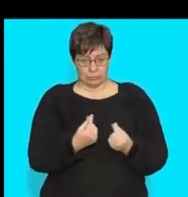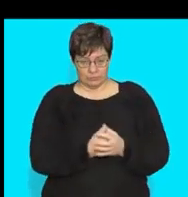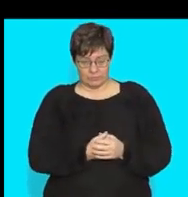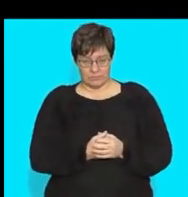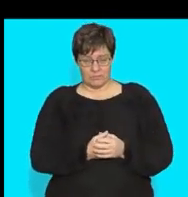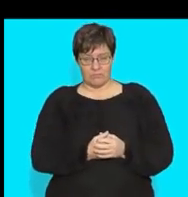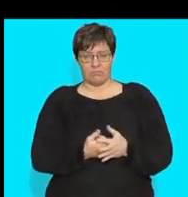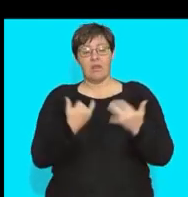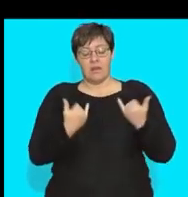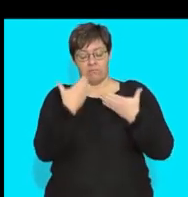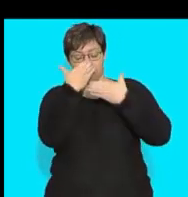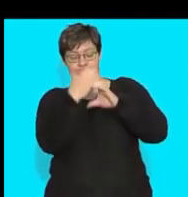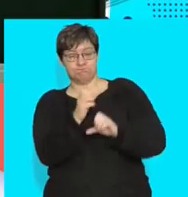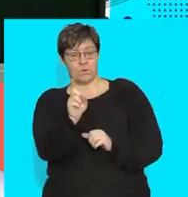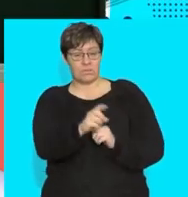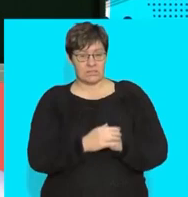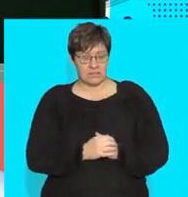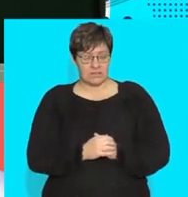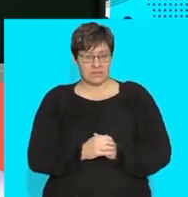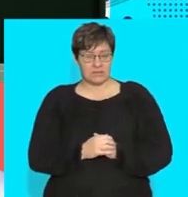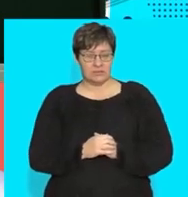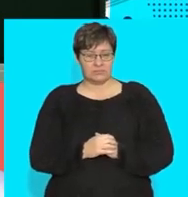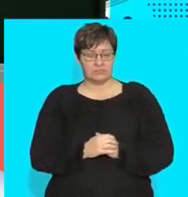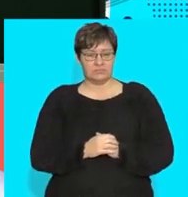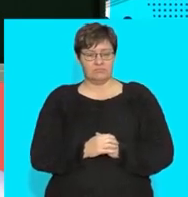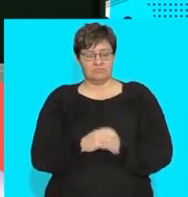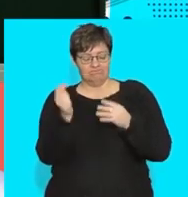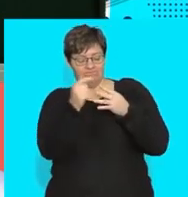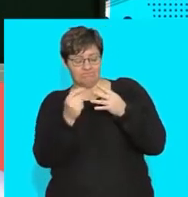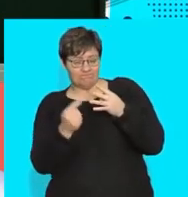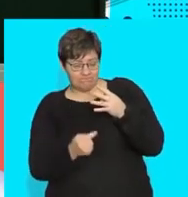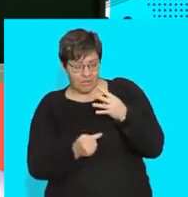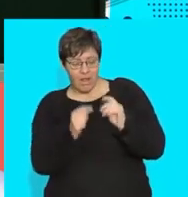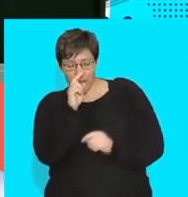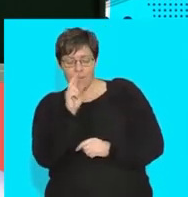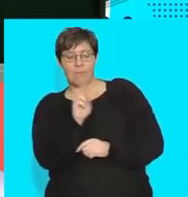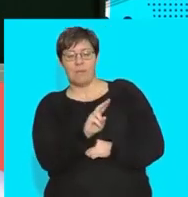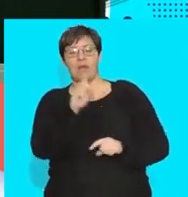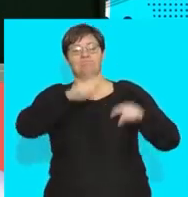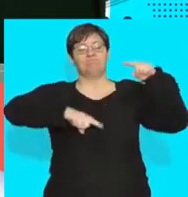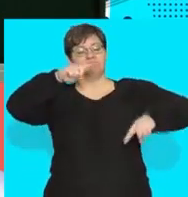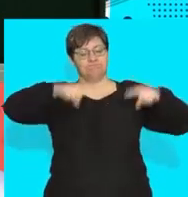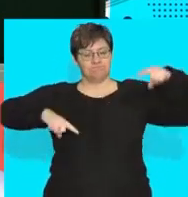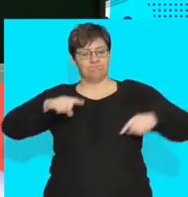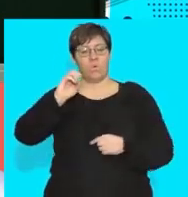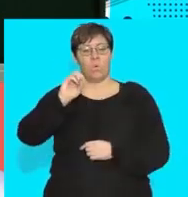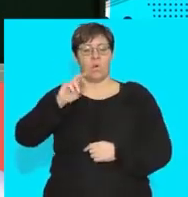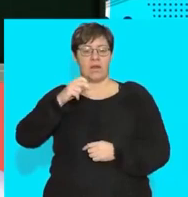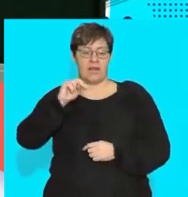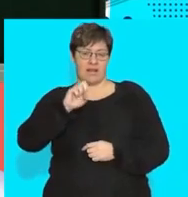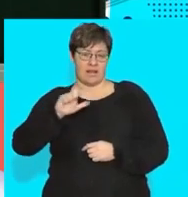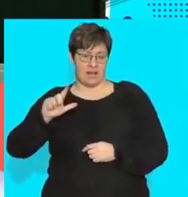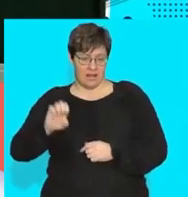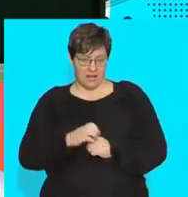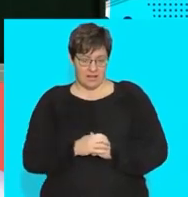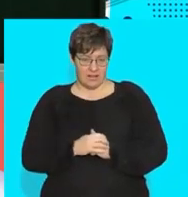what we're going to look at now is we're going throughout the session, we're going to look at the different organelles. We're